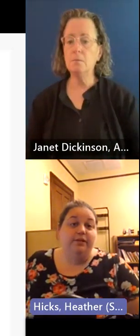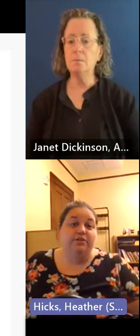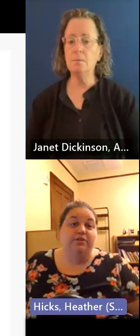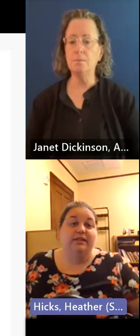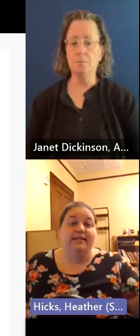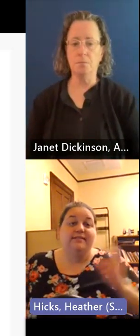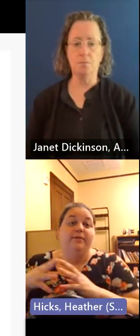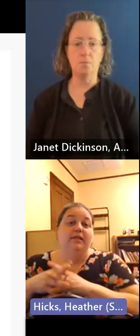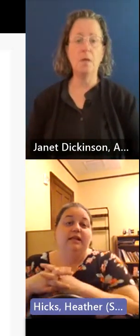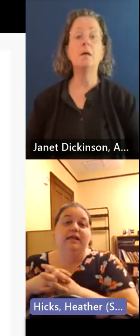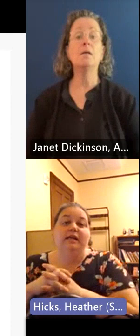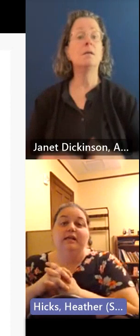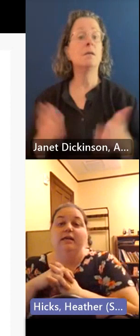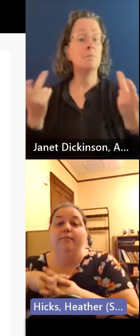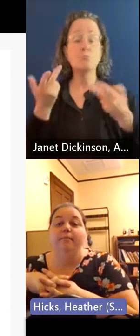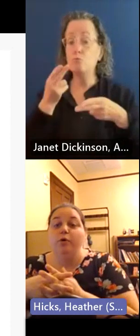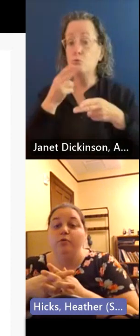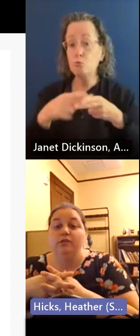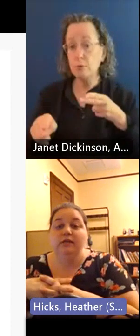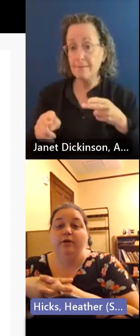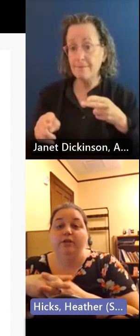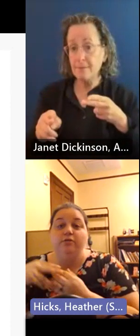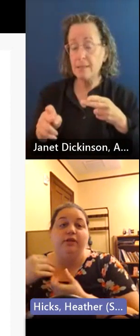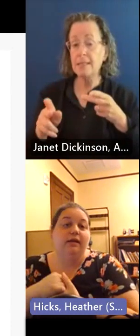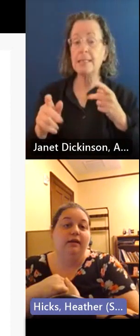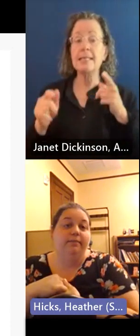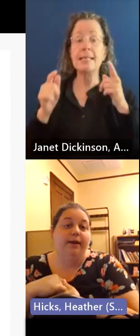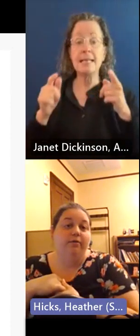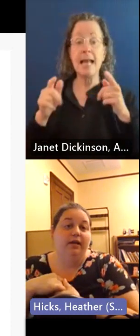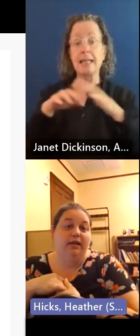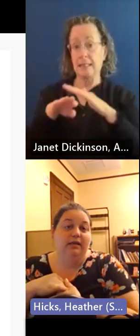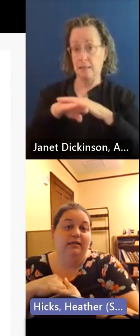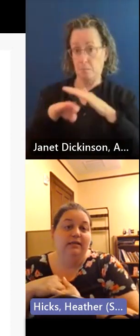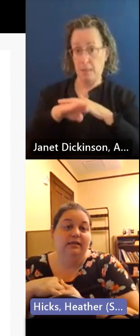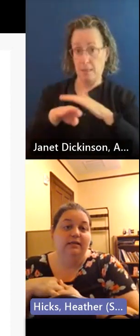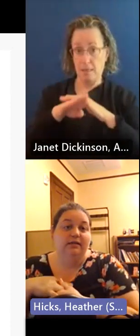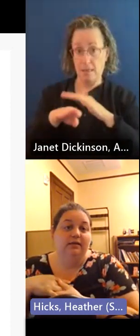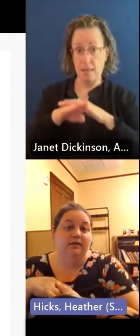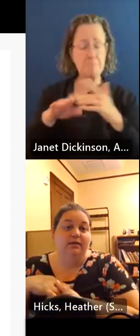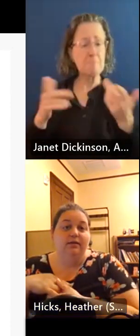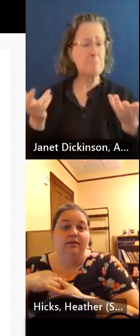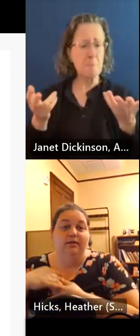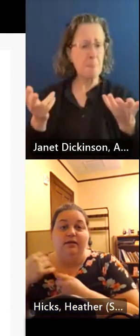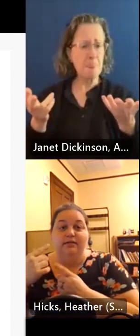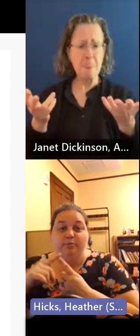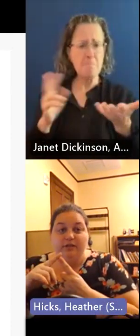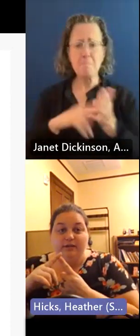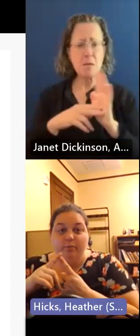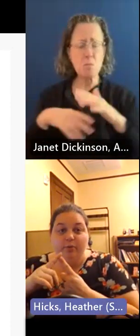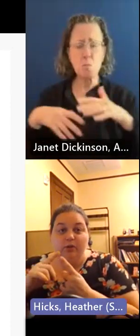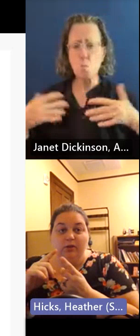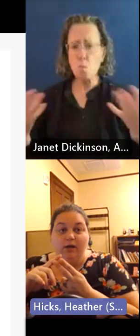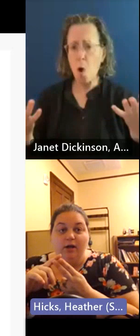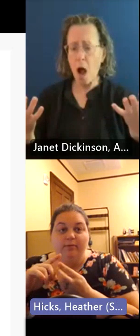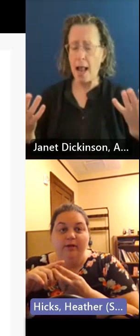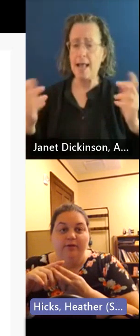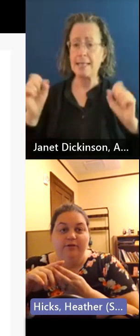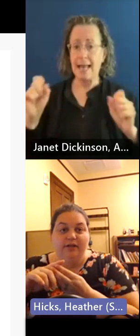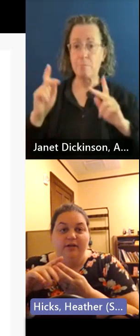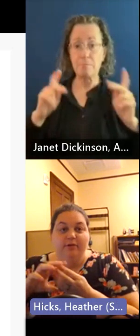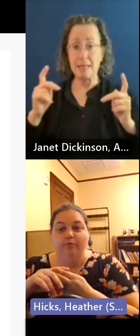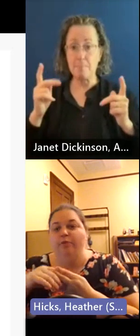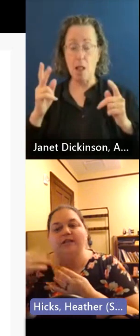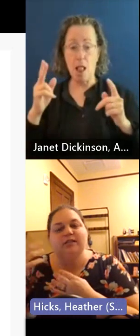Briefly about digital accessibility, mostly what you're thinking about is it perceivable,